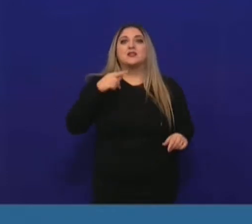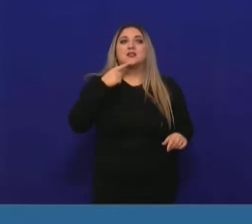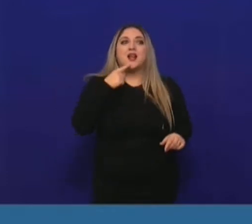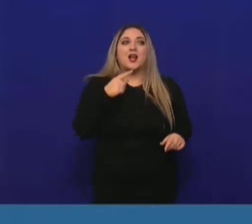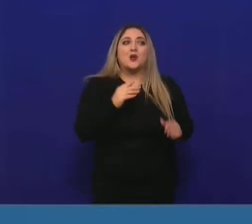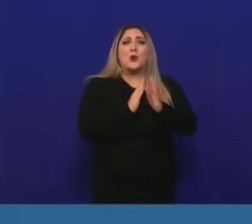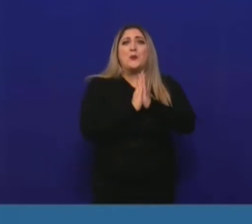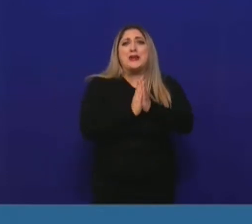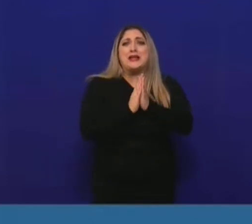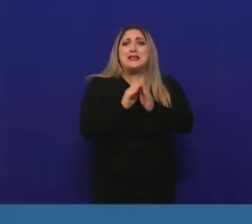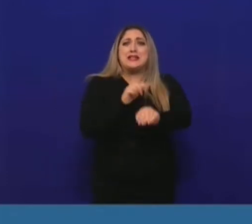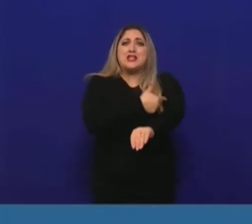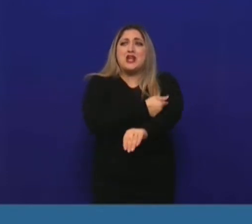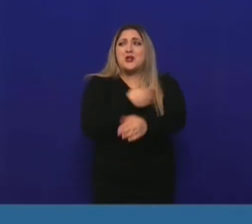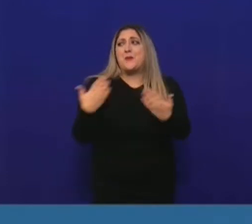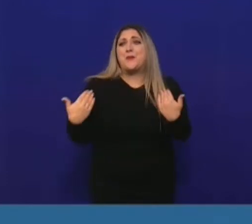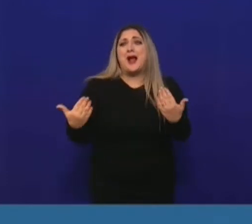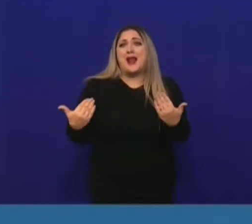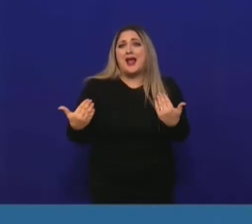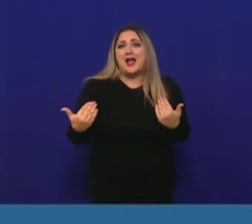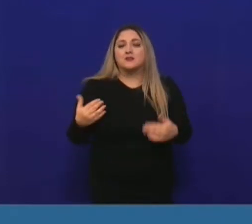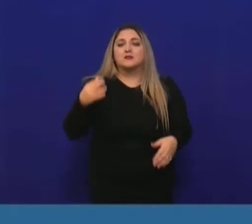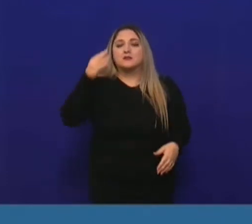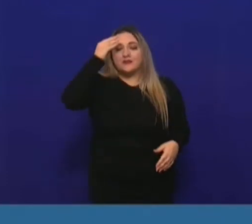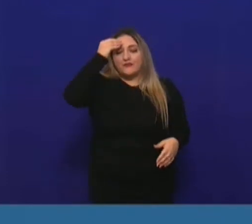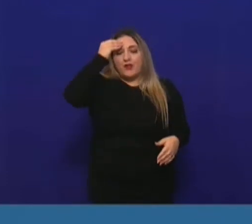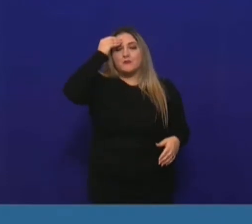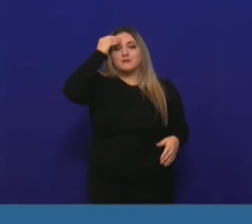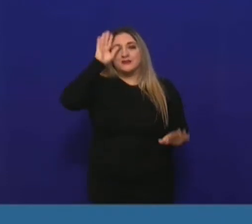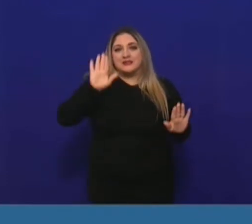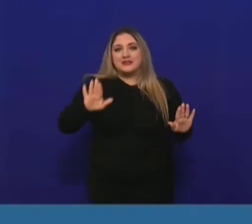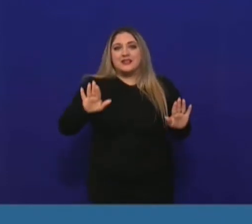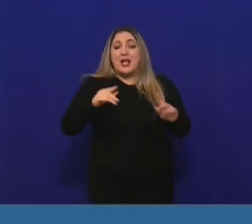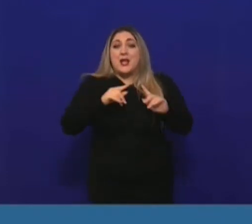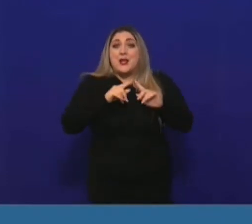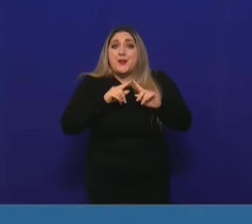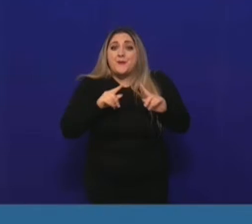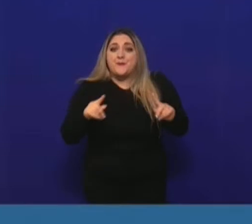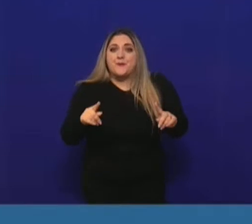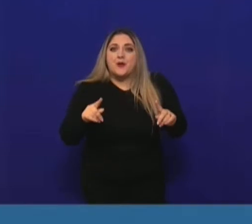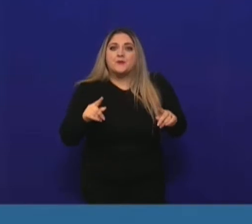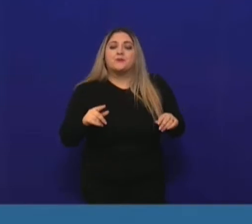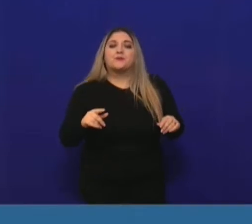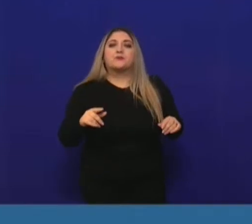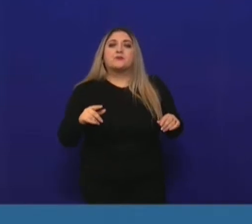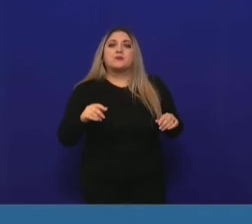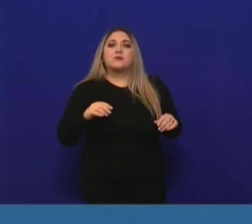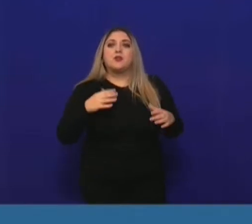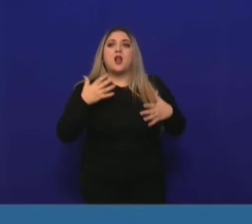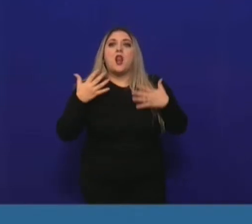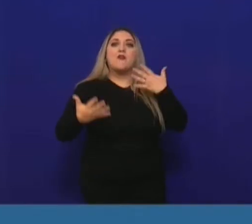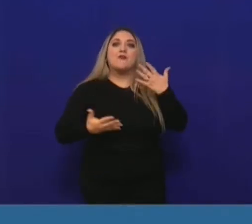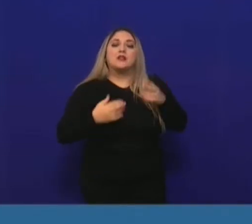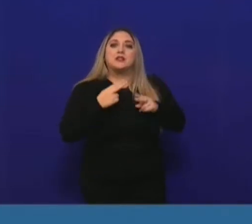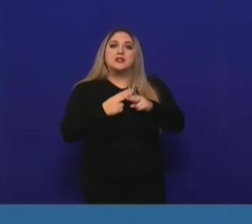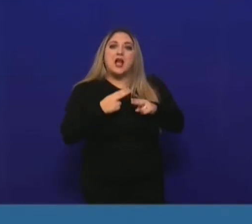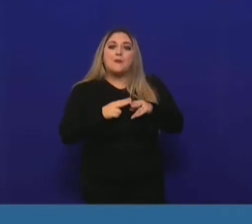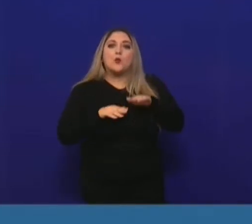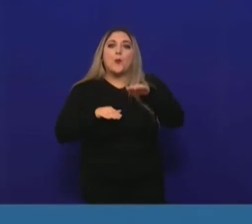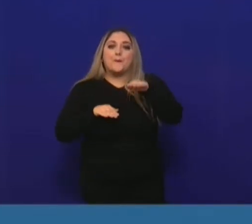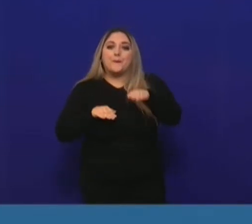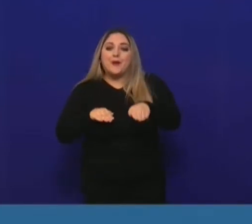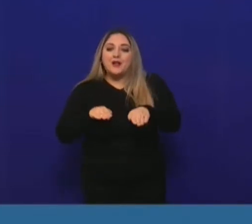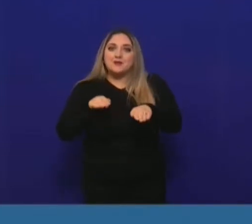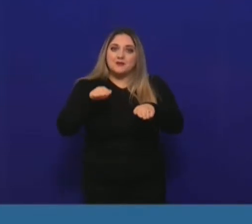iktar. Nifmu li n-nies ridu jitlaqmu mill-ewwel, però aħna ridna li aħna dak kollu li nkun qegħdin nagħmlu ħsew